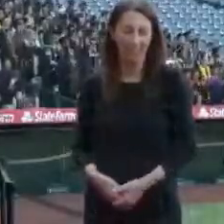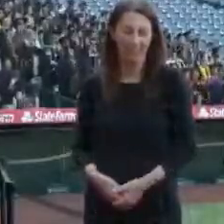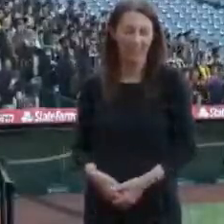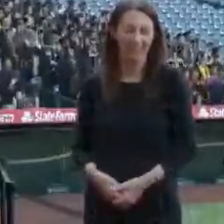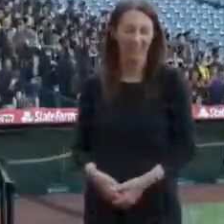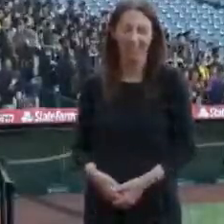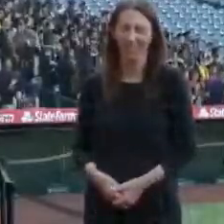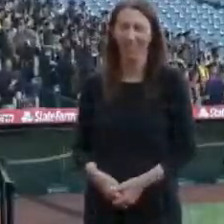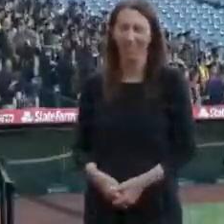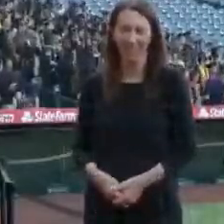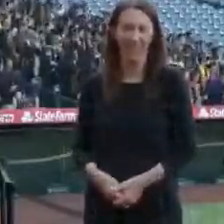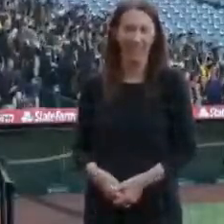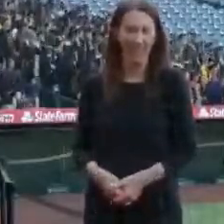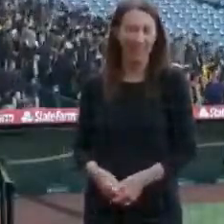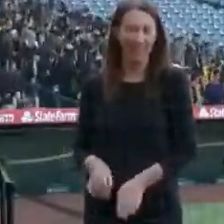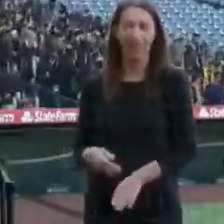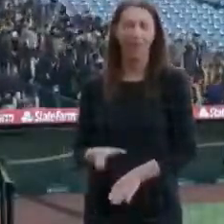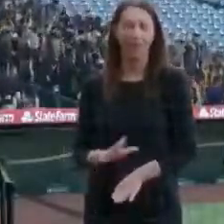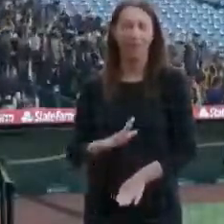You may be seated.